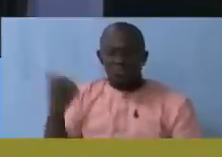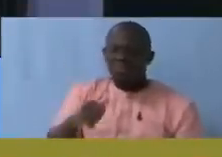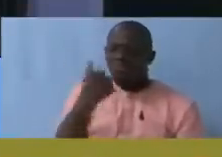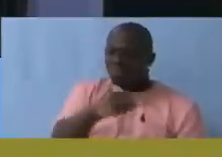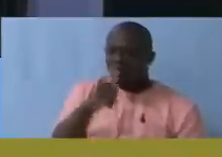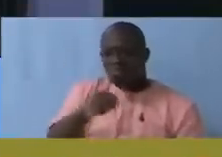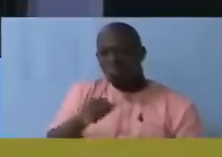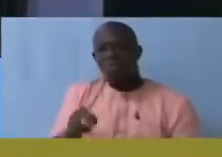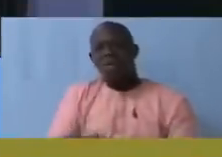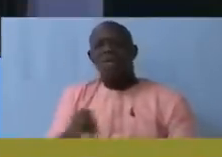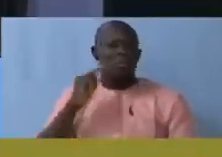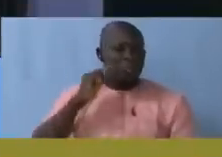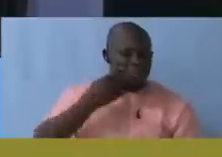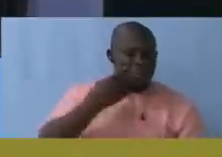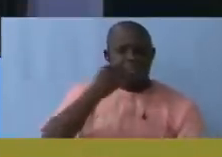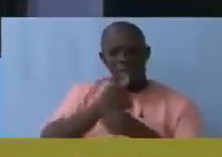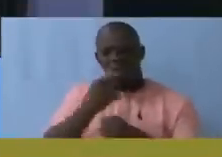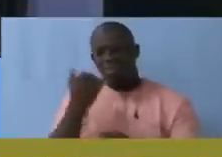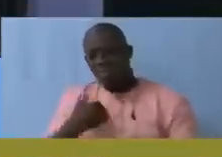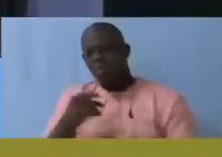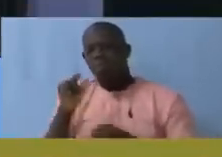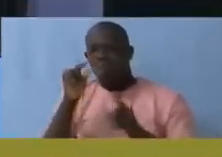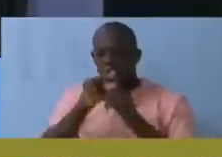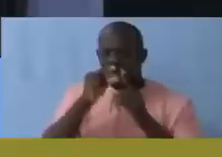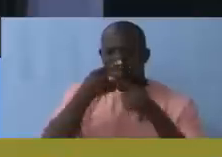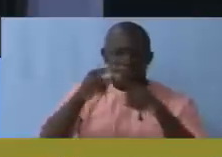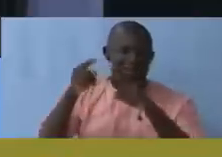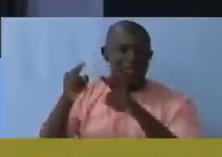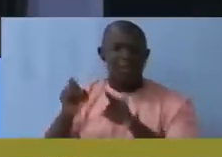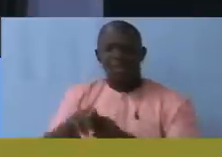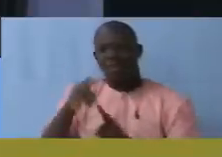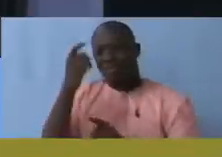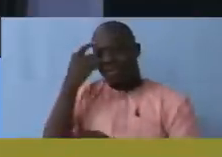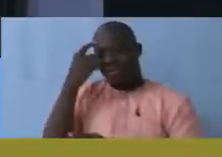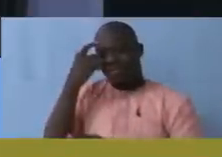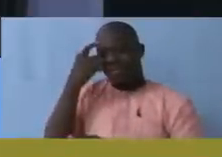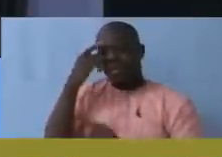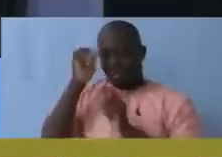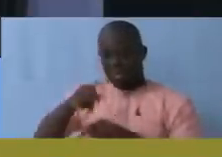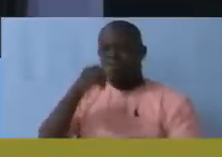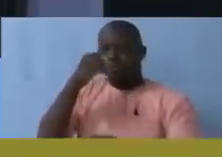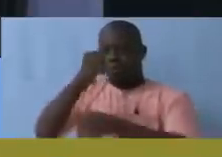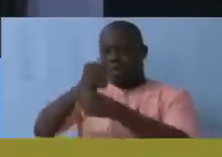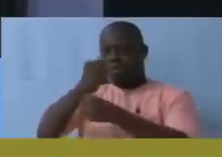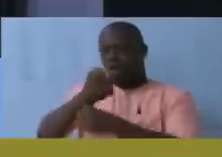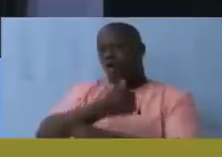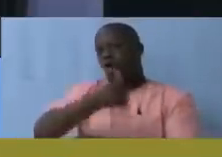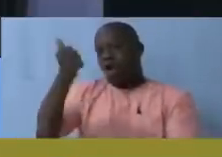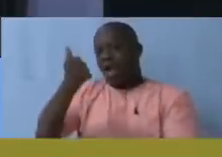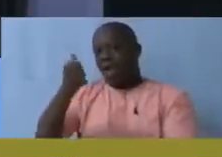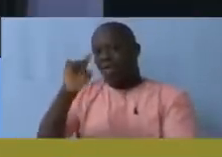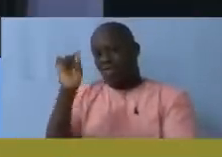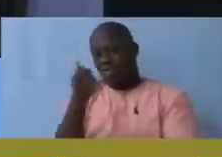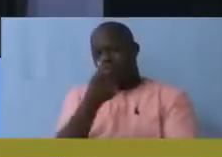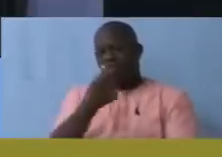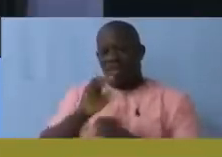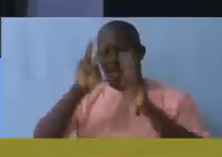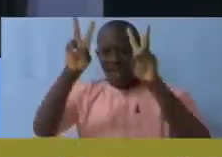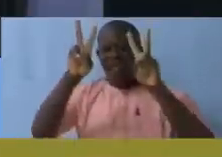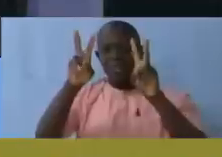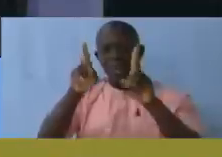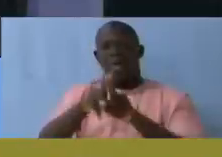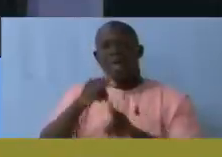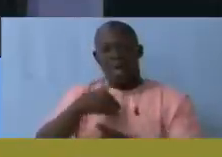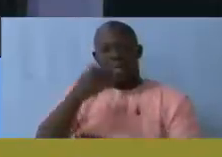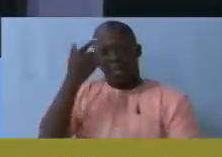things. This could end up producing an other AI, I mean, on this new life. I think we should try to